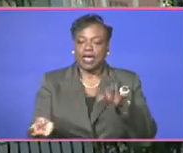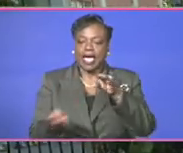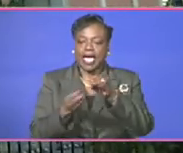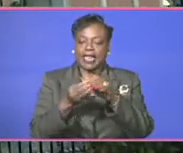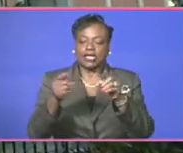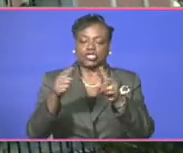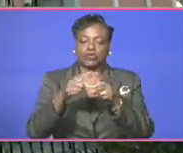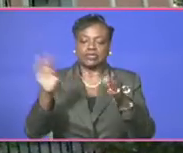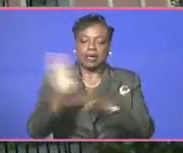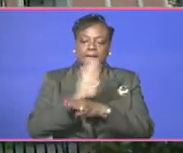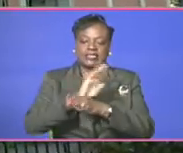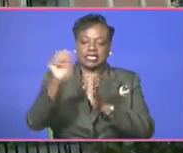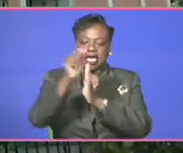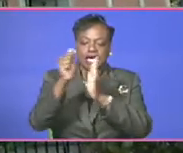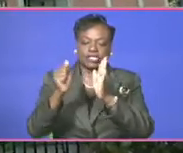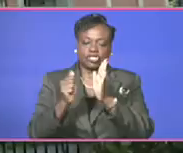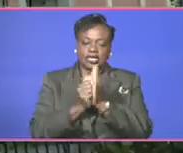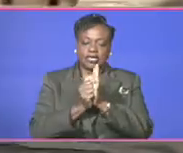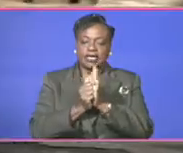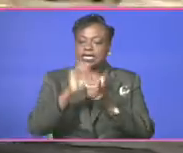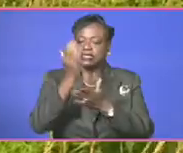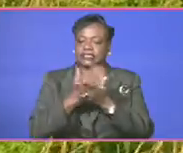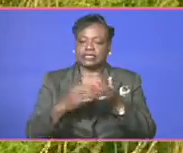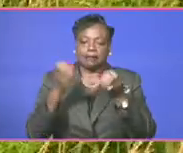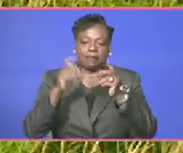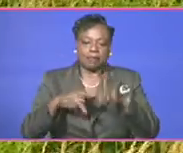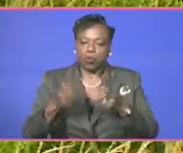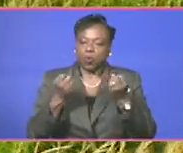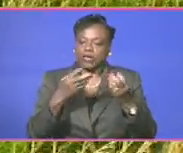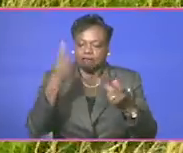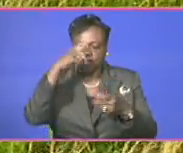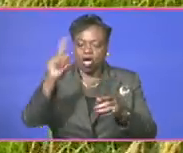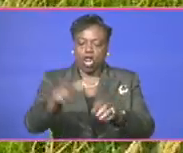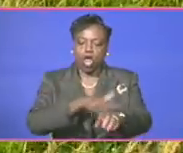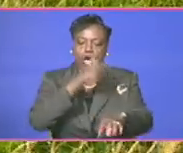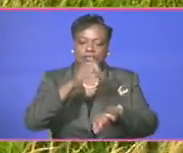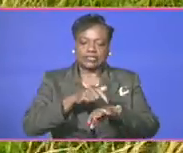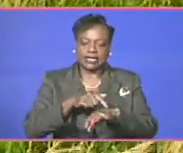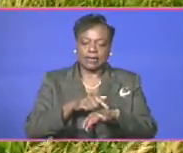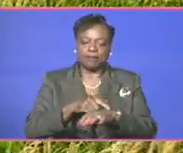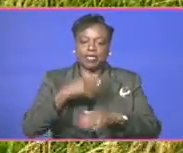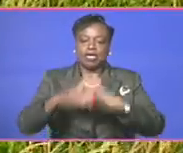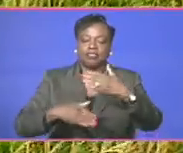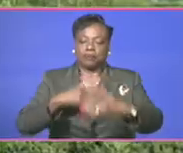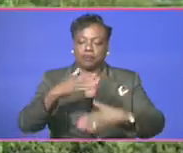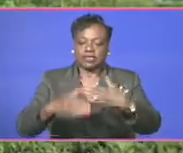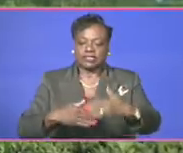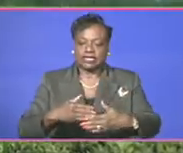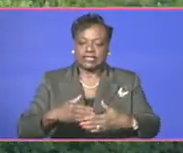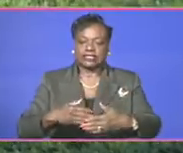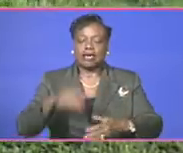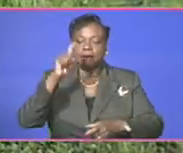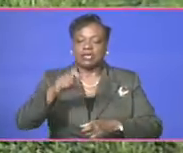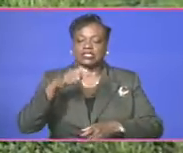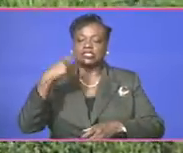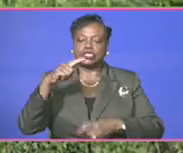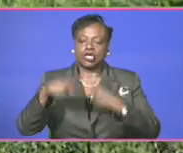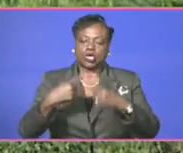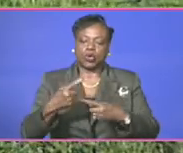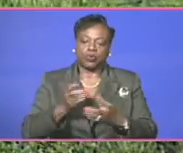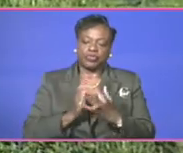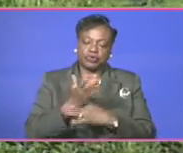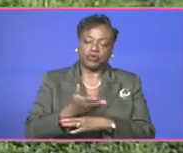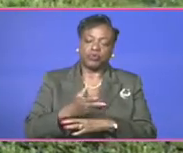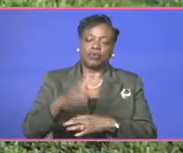and residency approvals have been waiting decades. The process as it is today must go through Cabinet, and of course there are